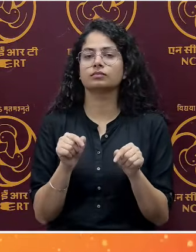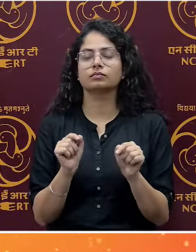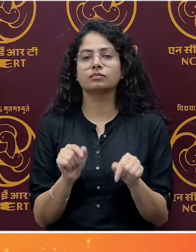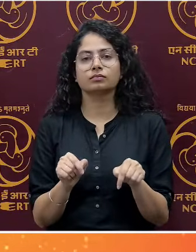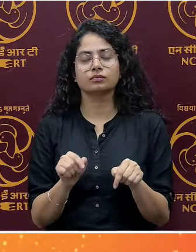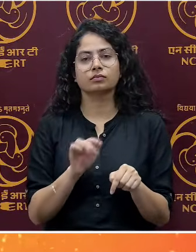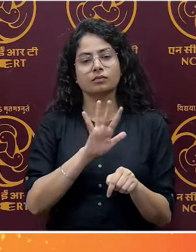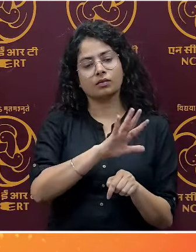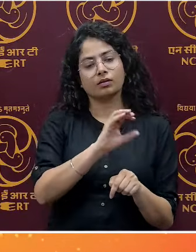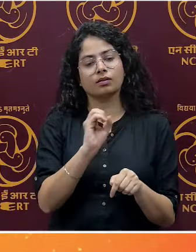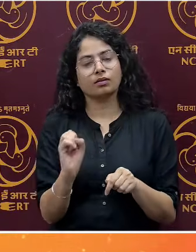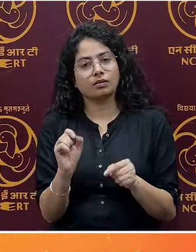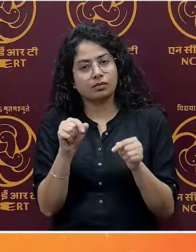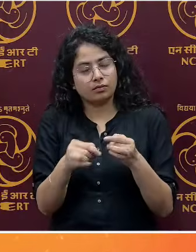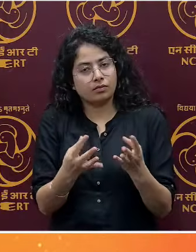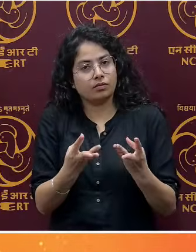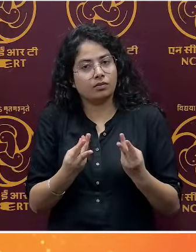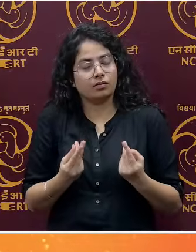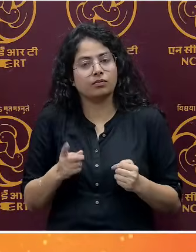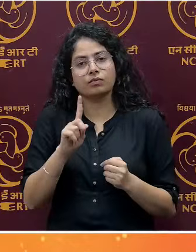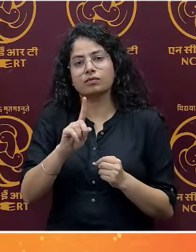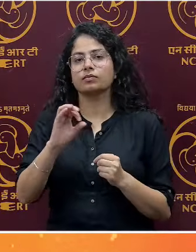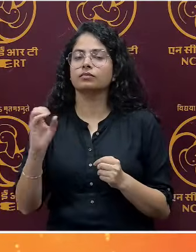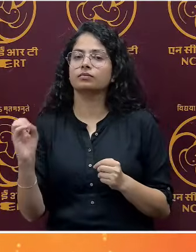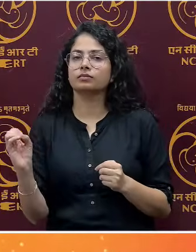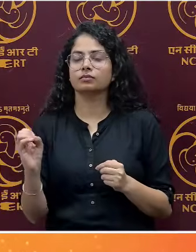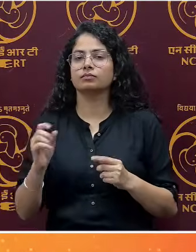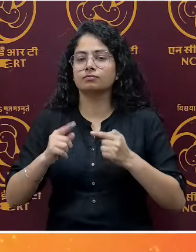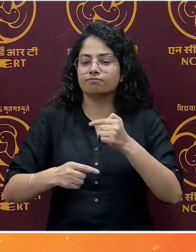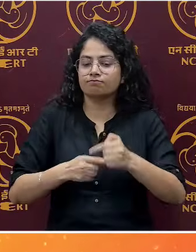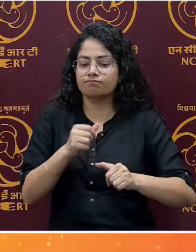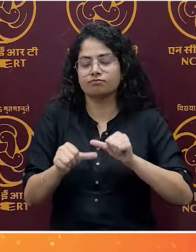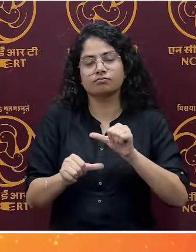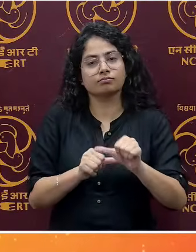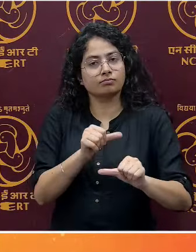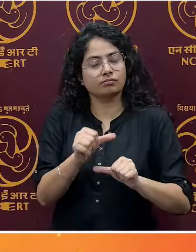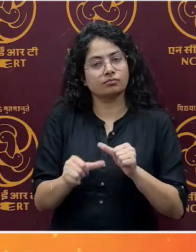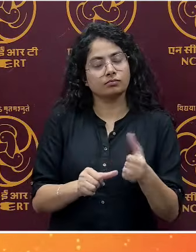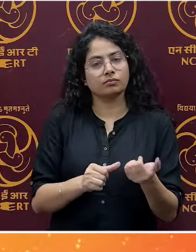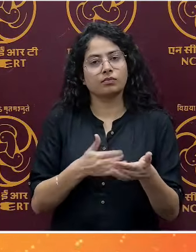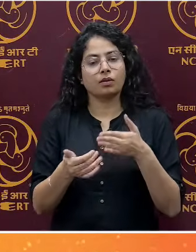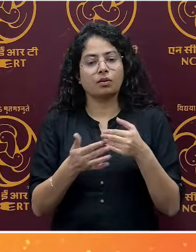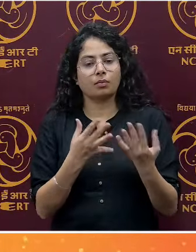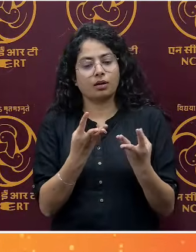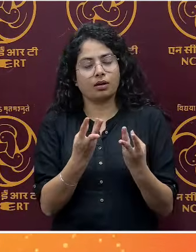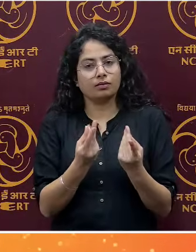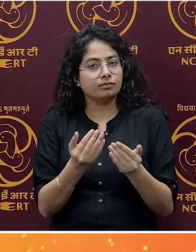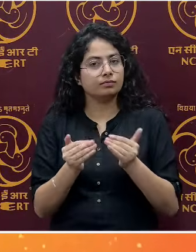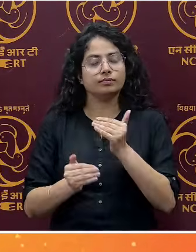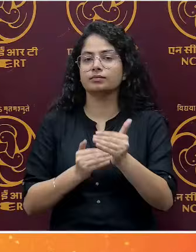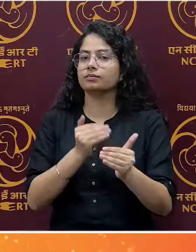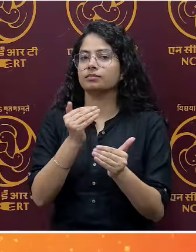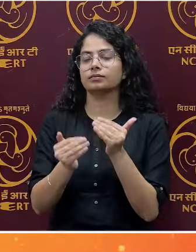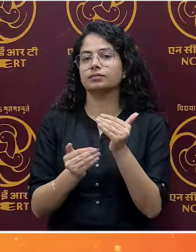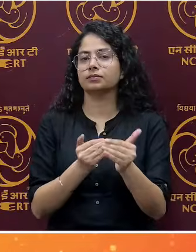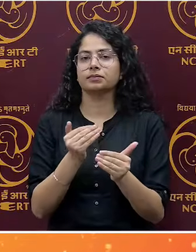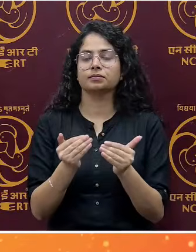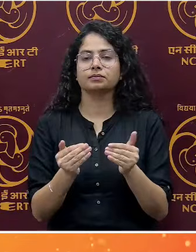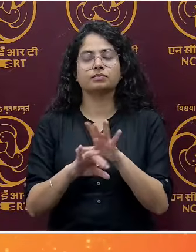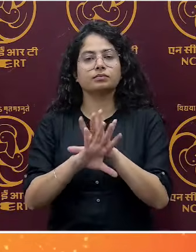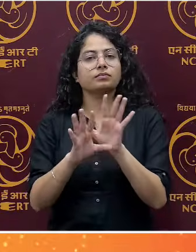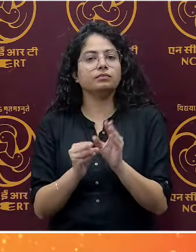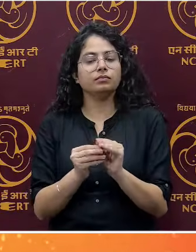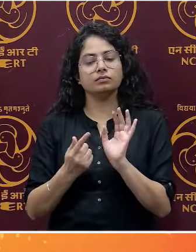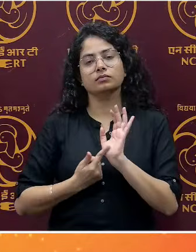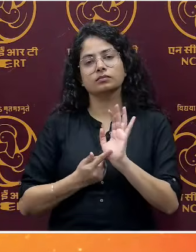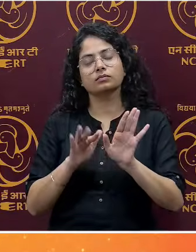from 50 to calculate it to 100. With every step the values are being incremented, and it is completely